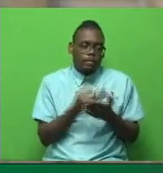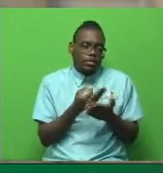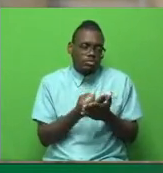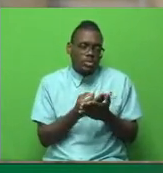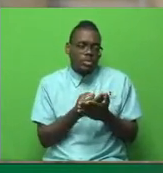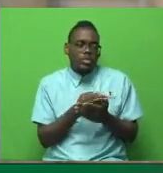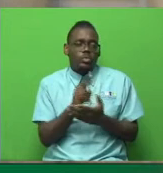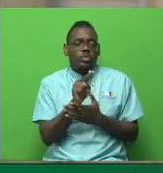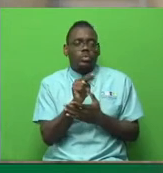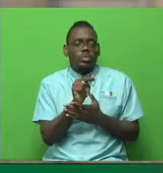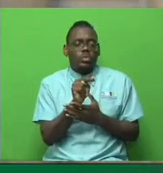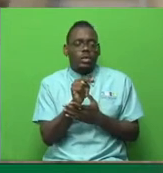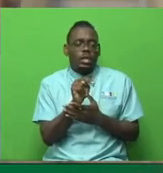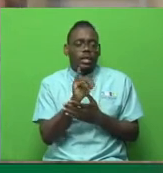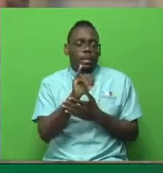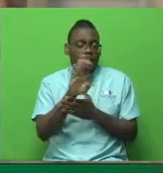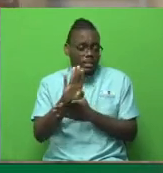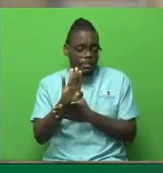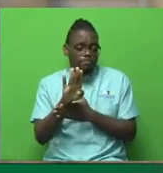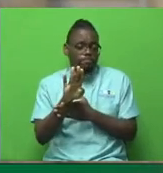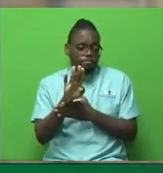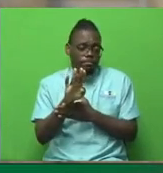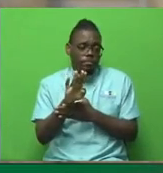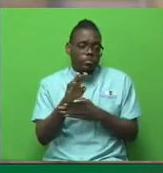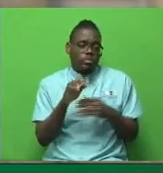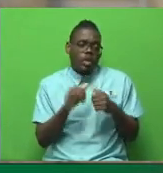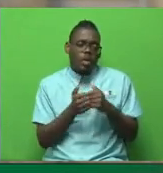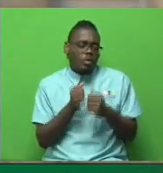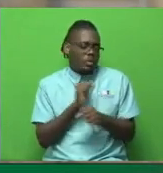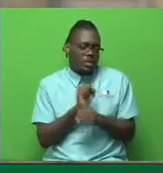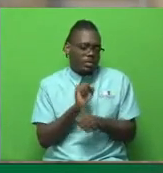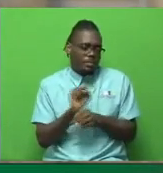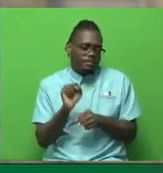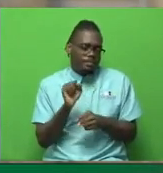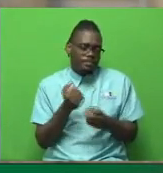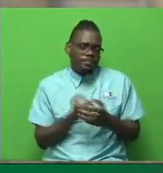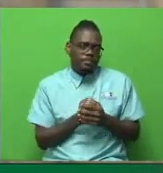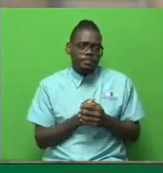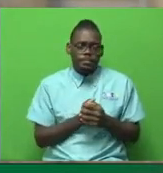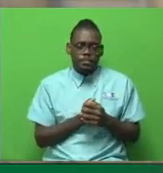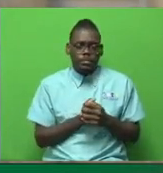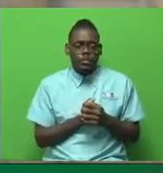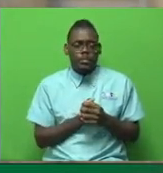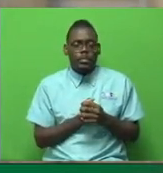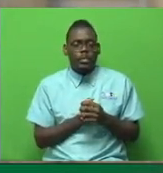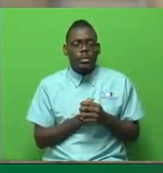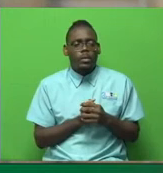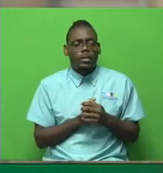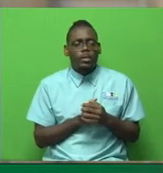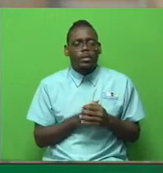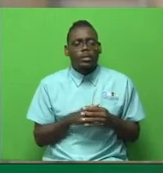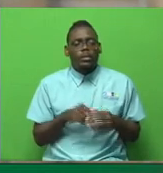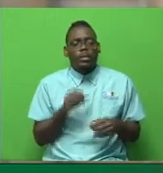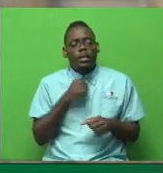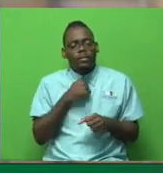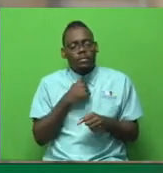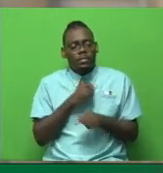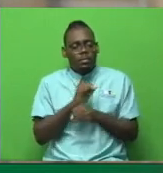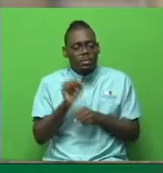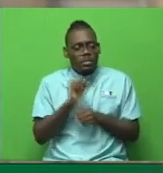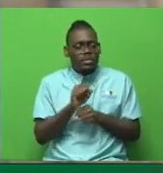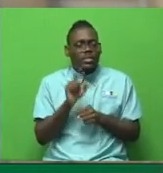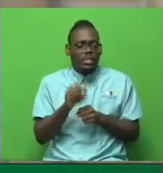region how it works is that contributions are made to the fund and then along with returns and Investments of the fund